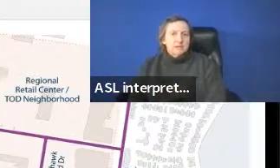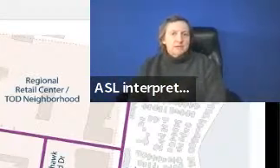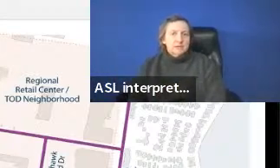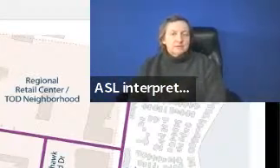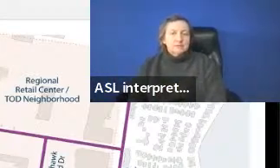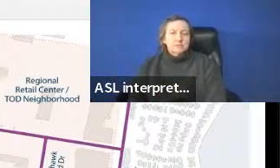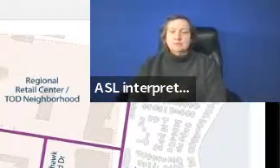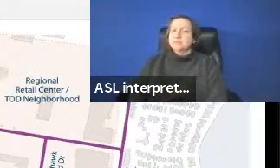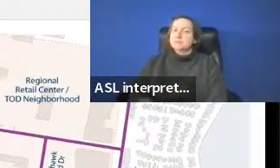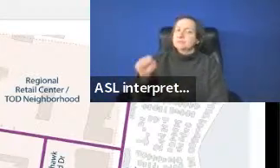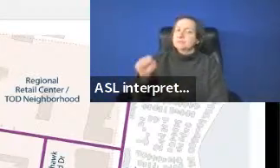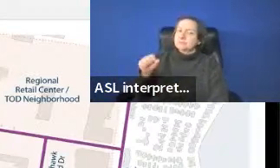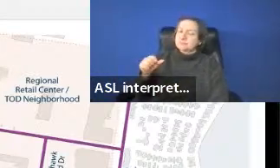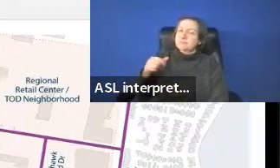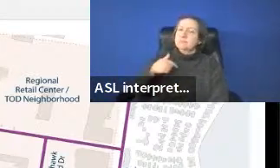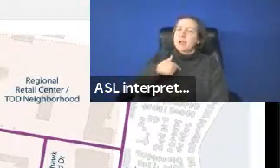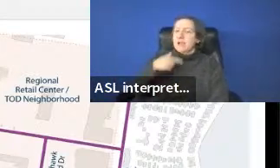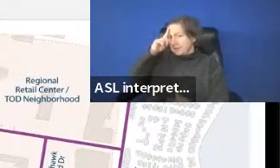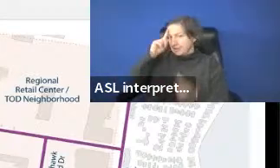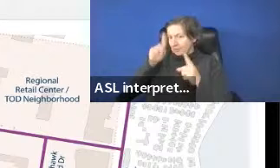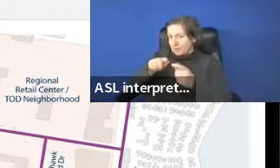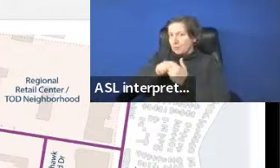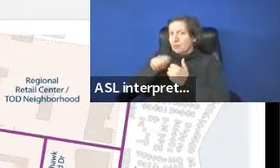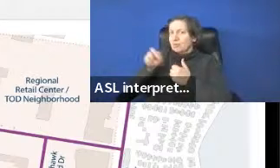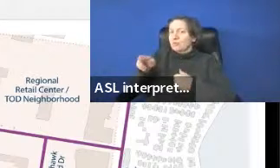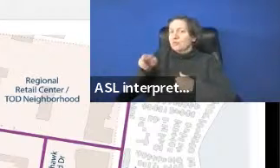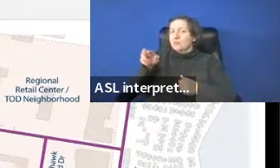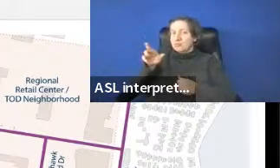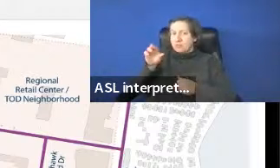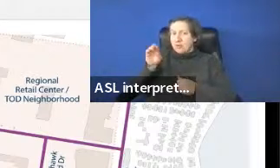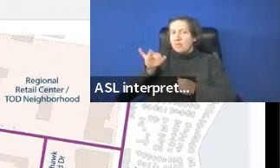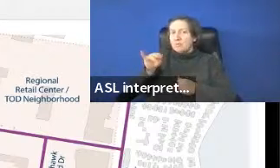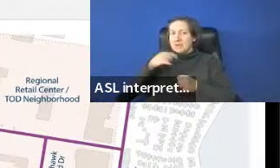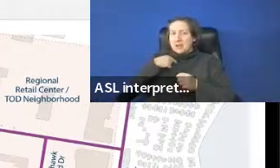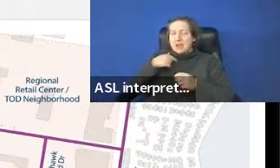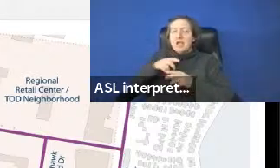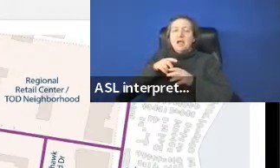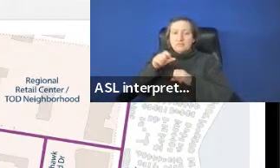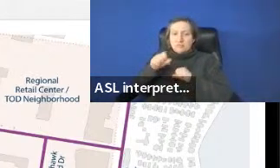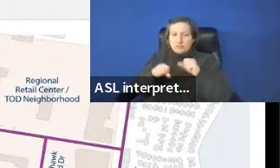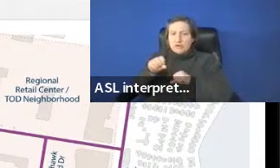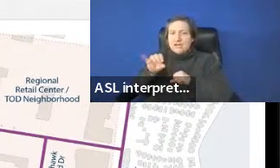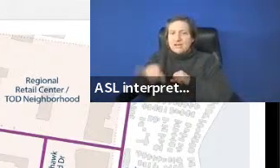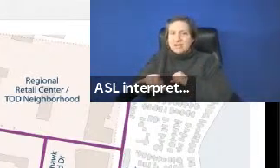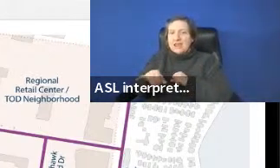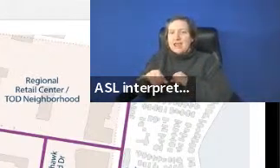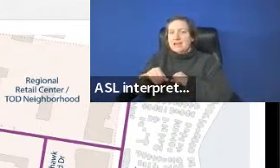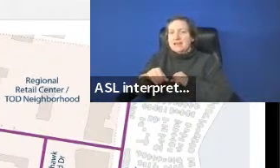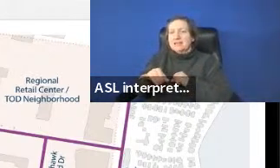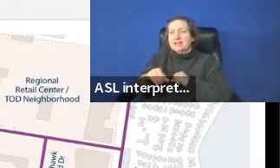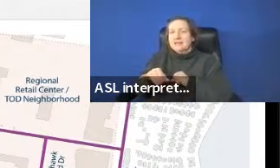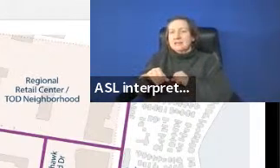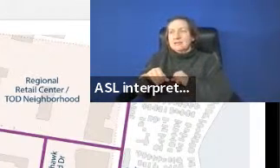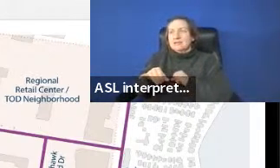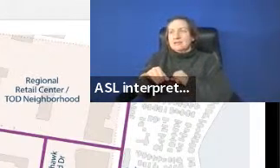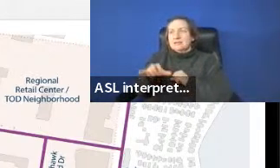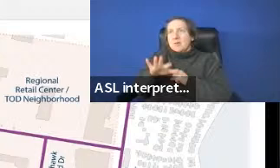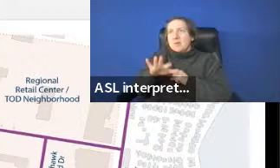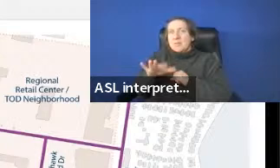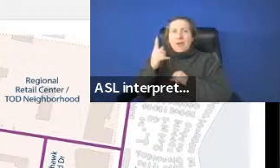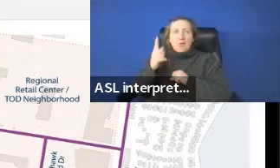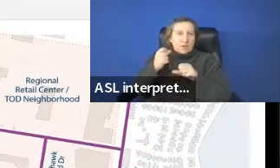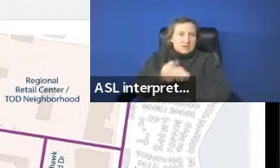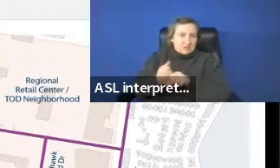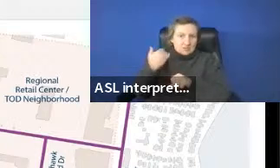Yeah, I'm with you there, Robin. I've ridden this probably a little bit less than a year ago, and